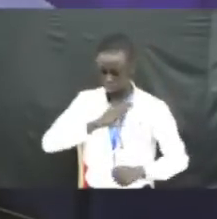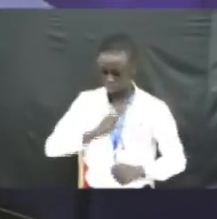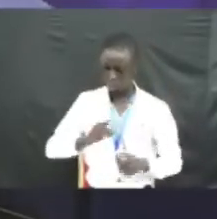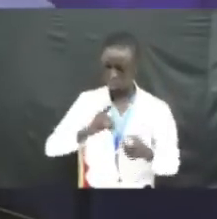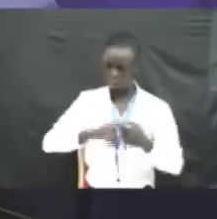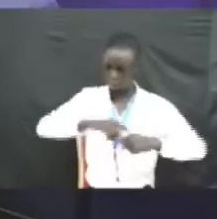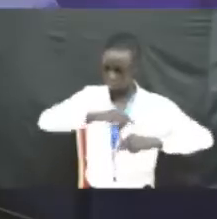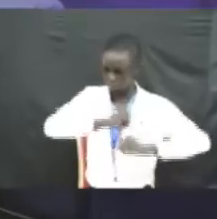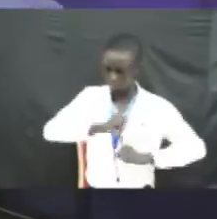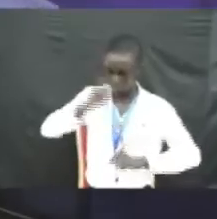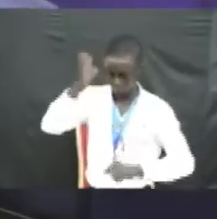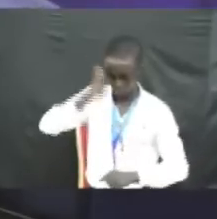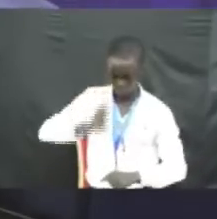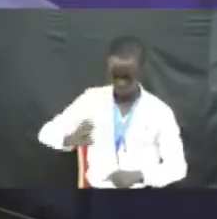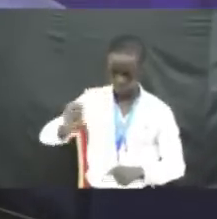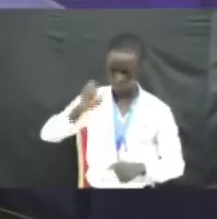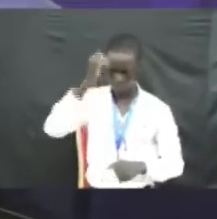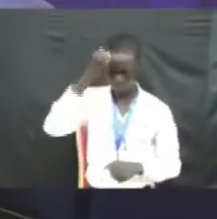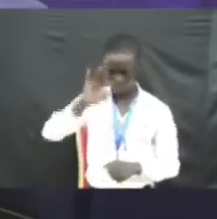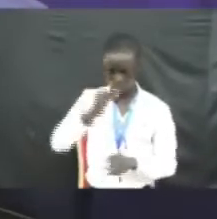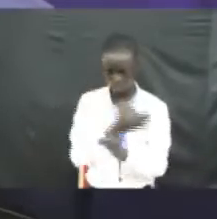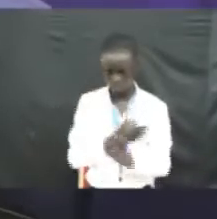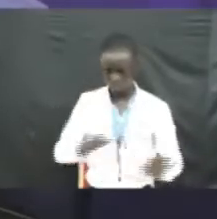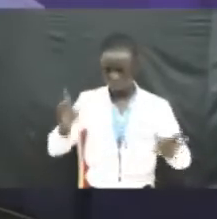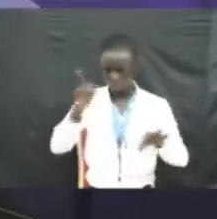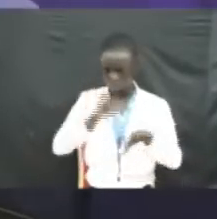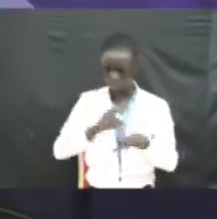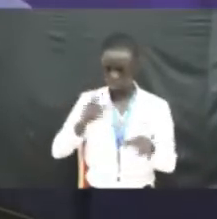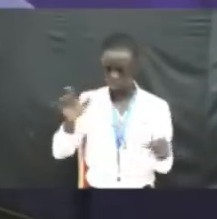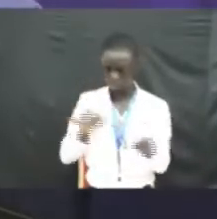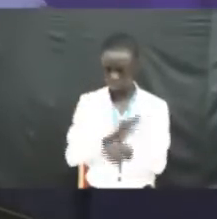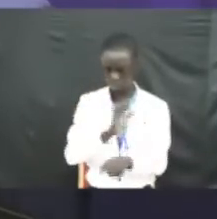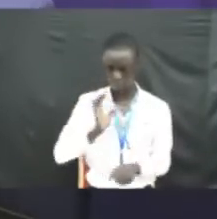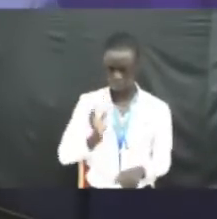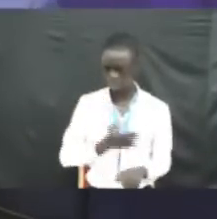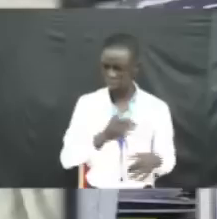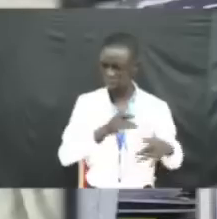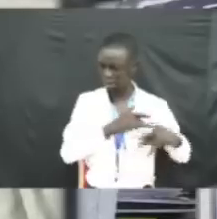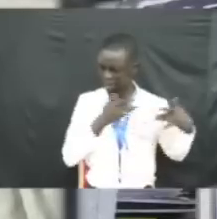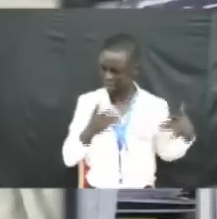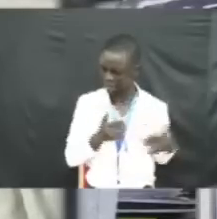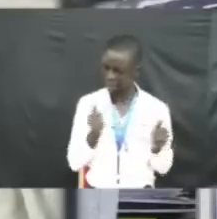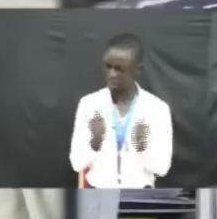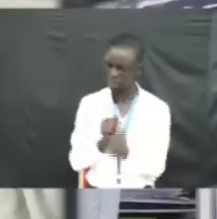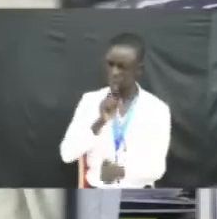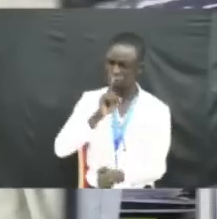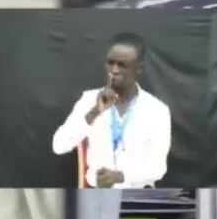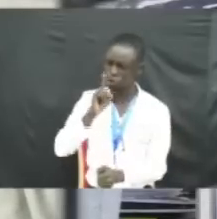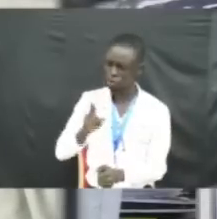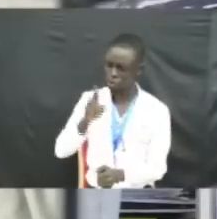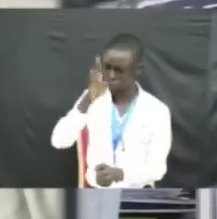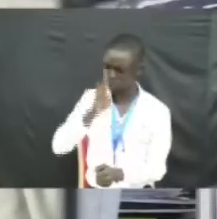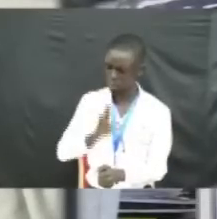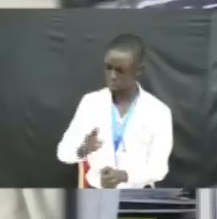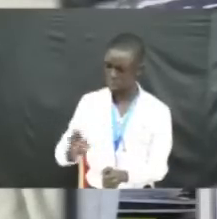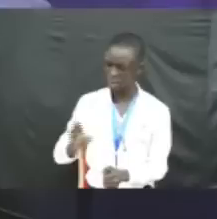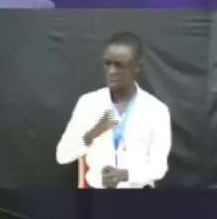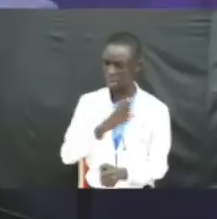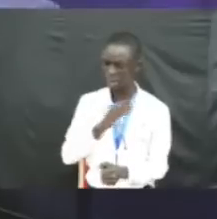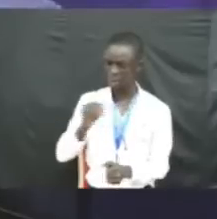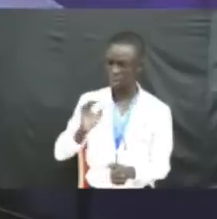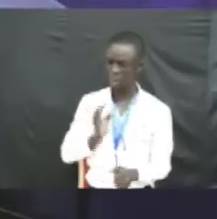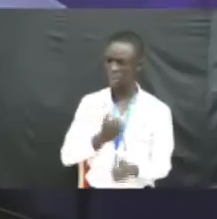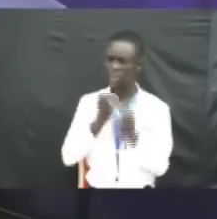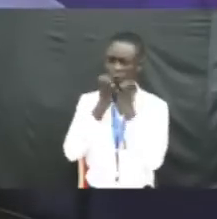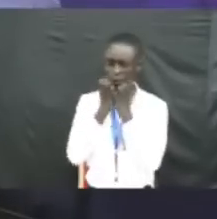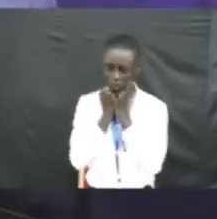and of right. Thrill our hearts with true humility. Make us cherish fearless honesty